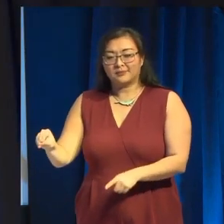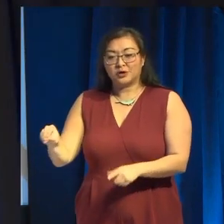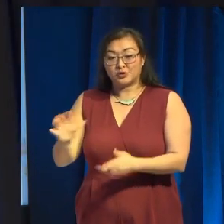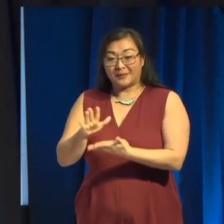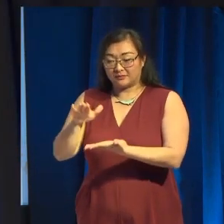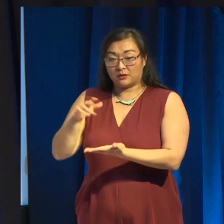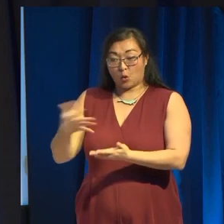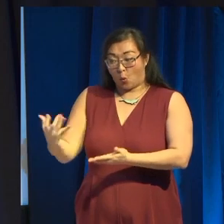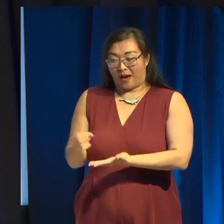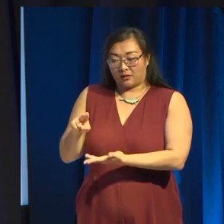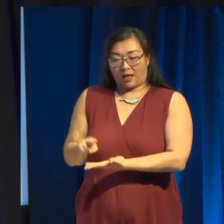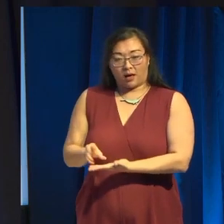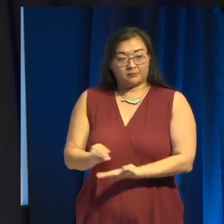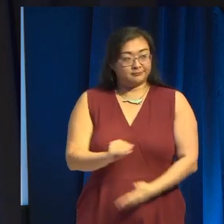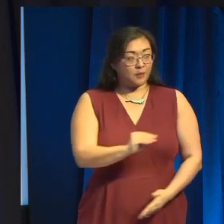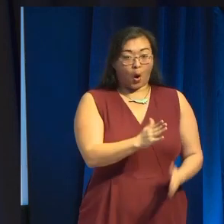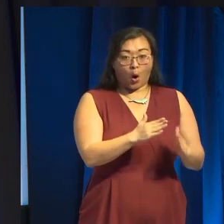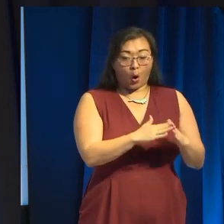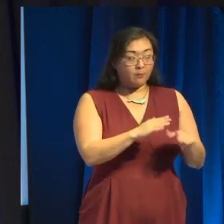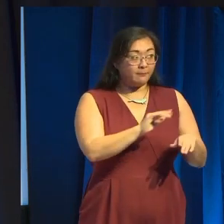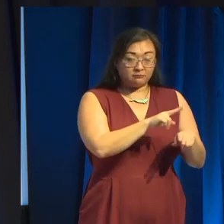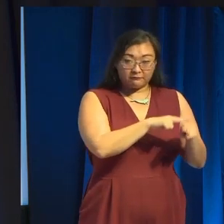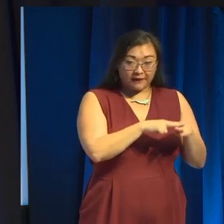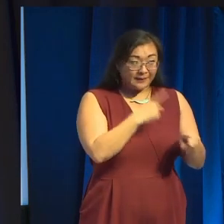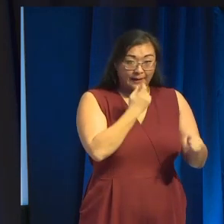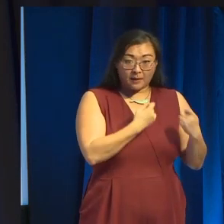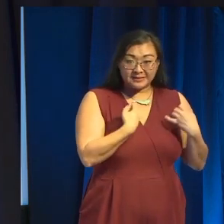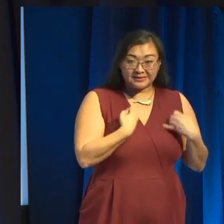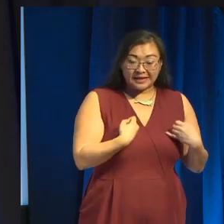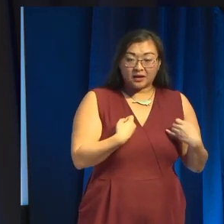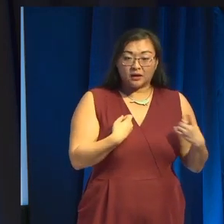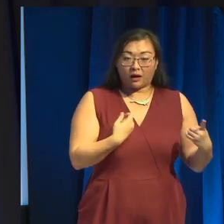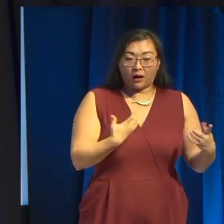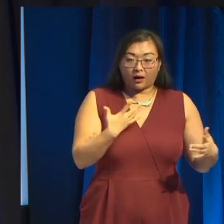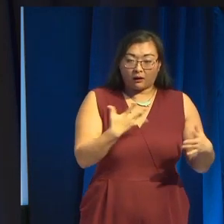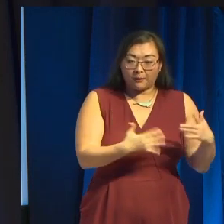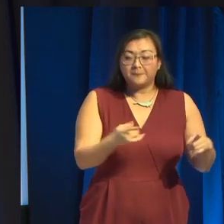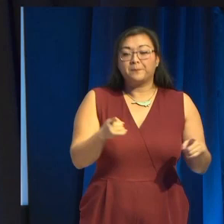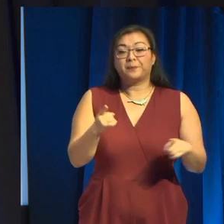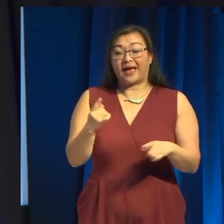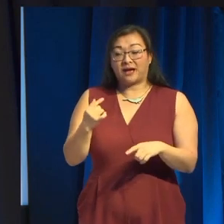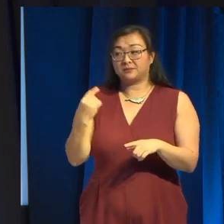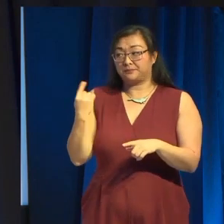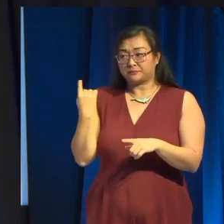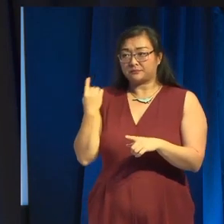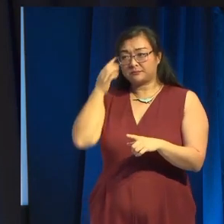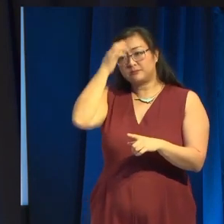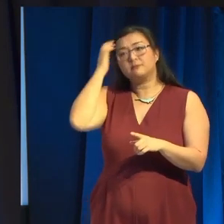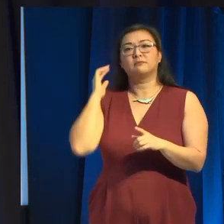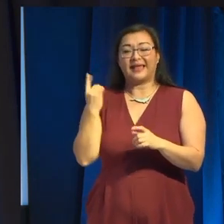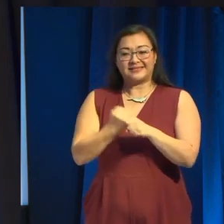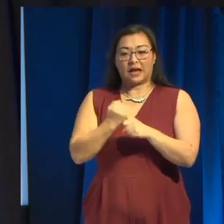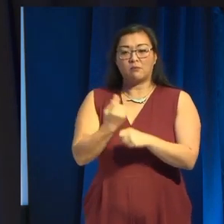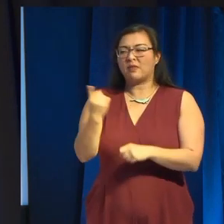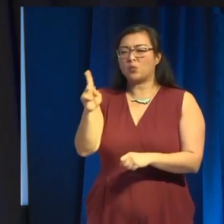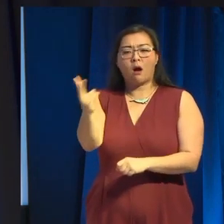of this. And the most powerful moment to me in this game was when there was a couple who was passing the border. I think